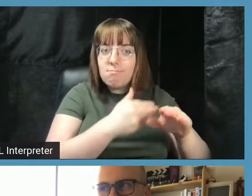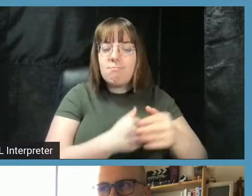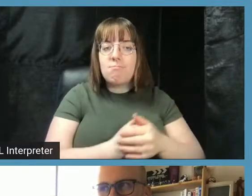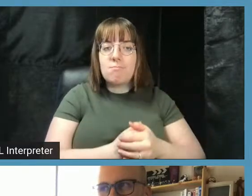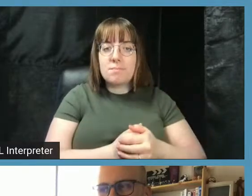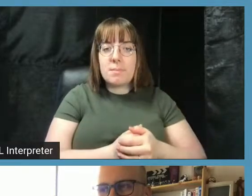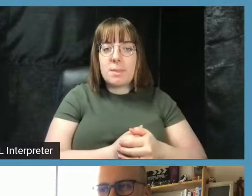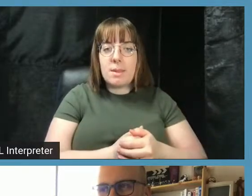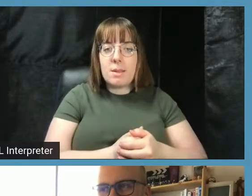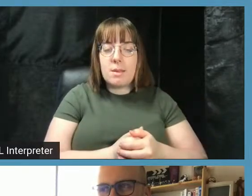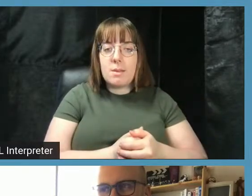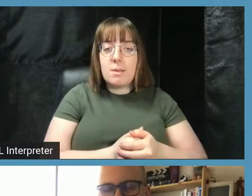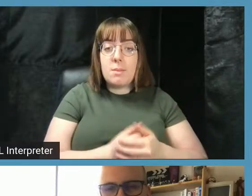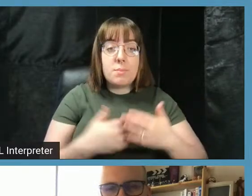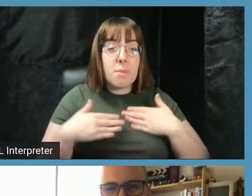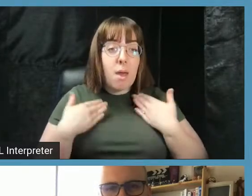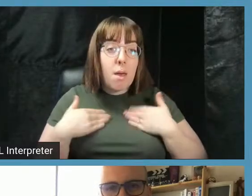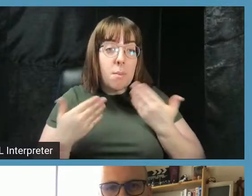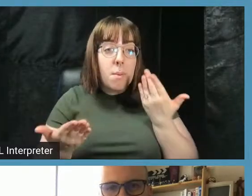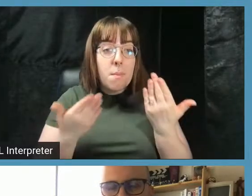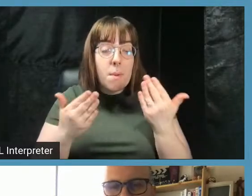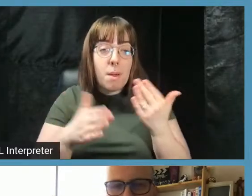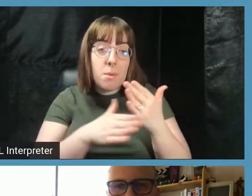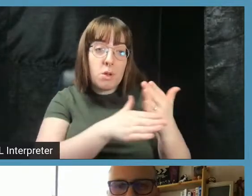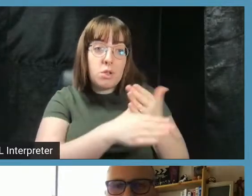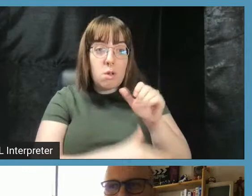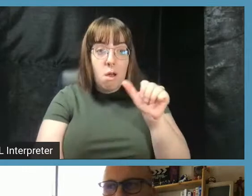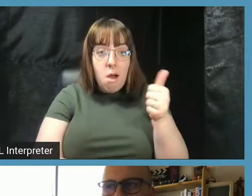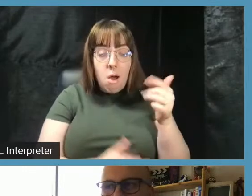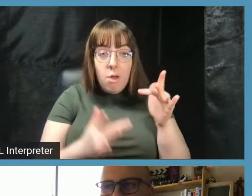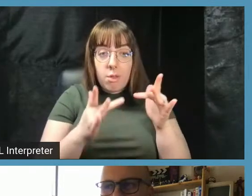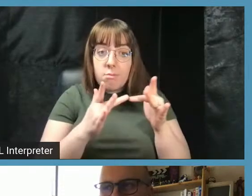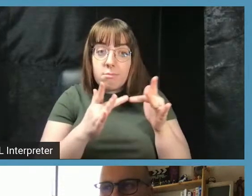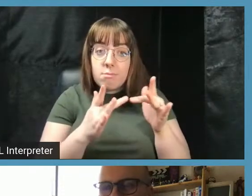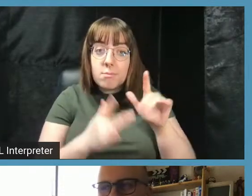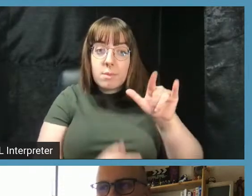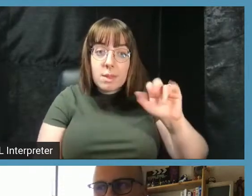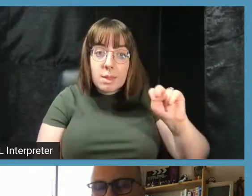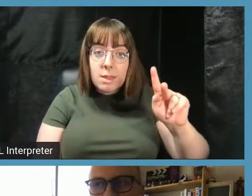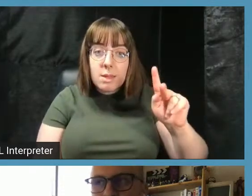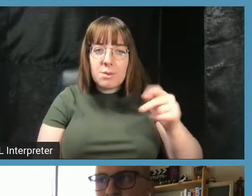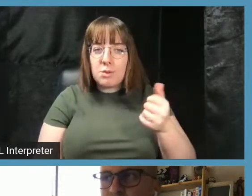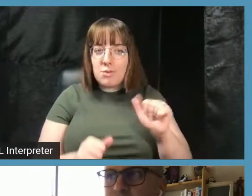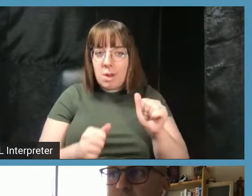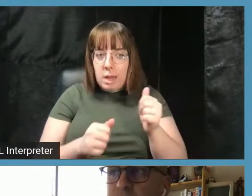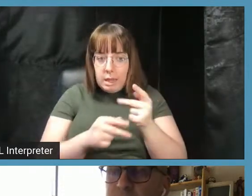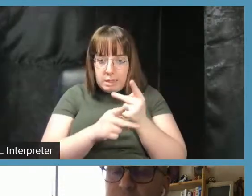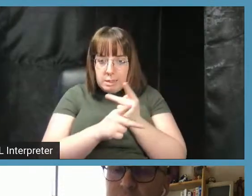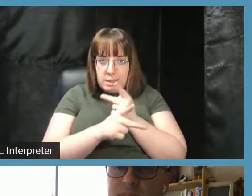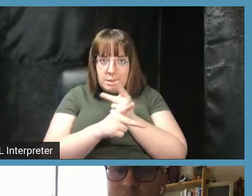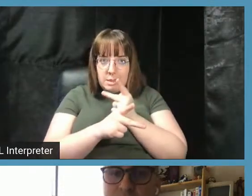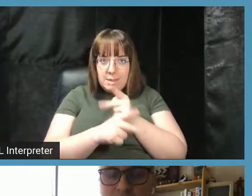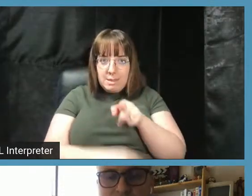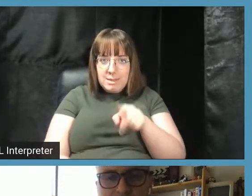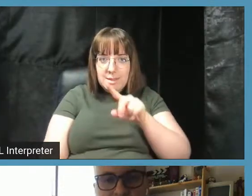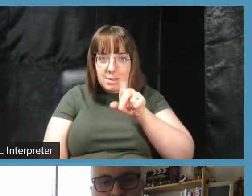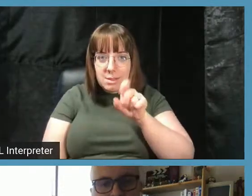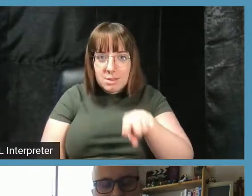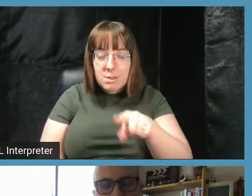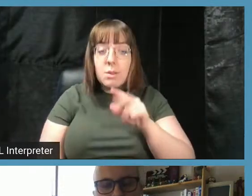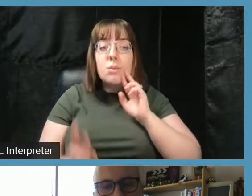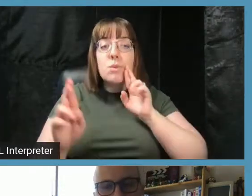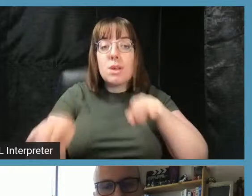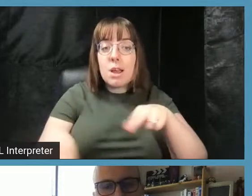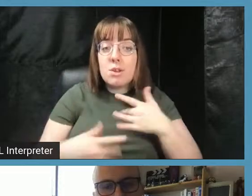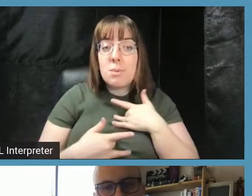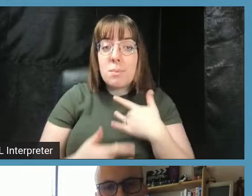as possible. We're happy to maybe share some other links. But again, we try to be careful about this question, because then what the reaction tends to